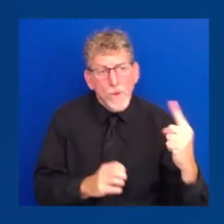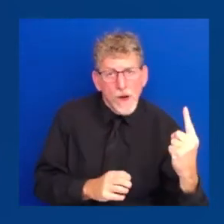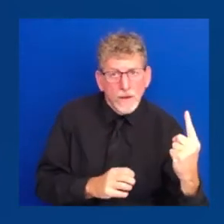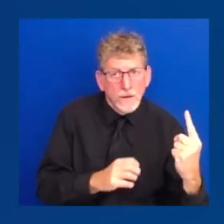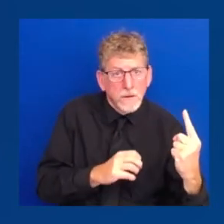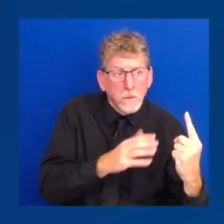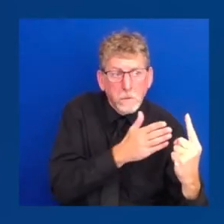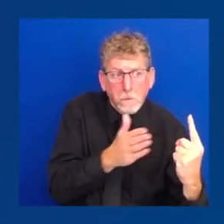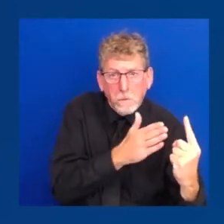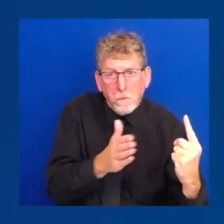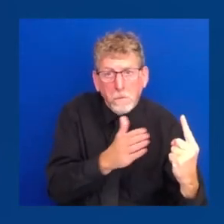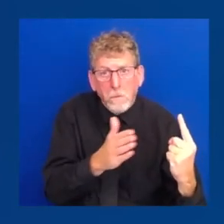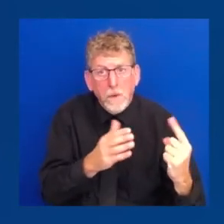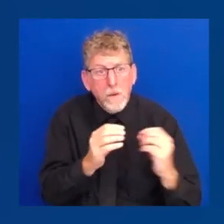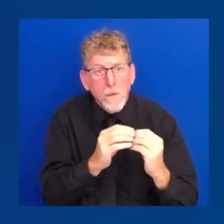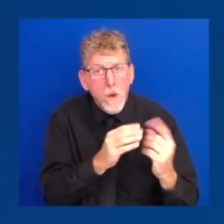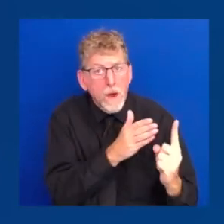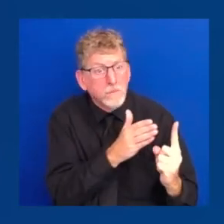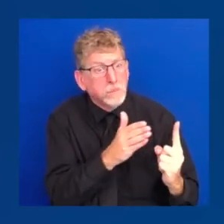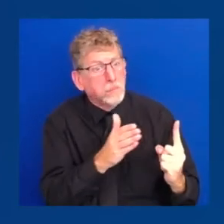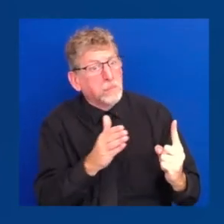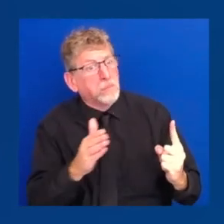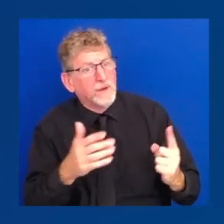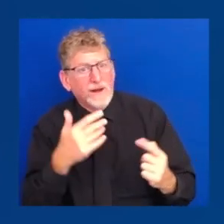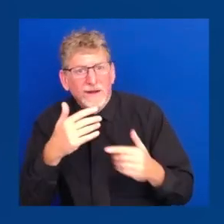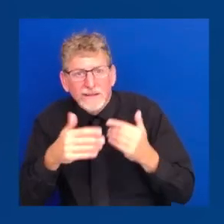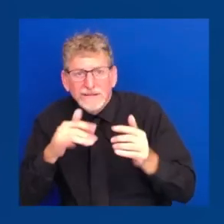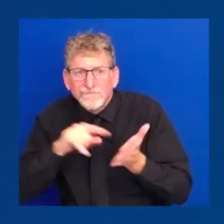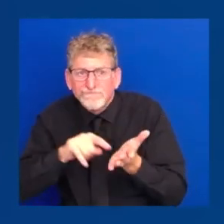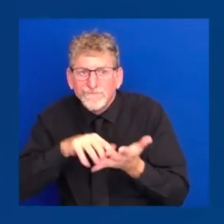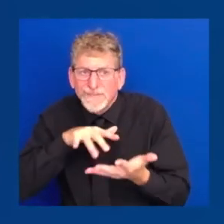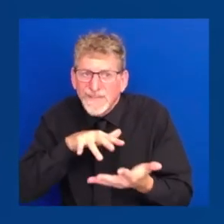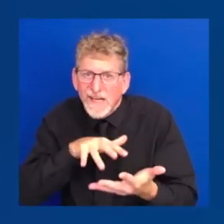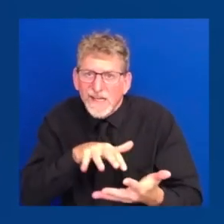question, because as we get more and more discovery, we'll have a better